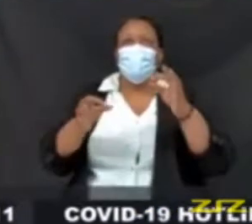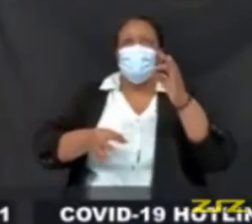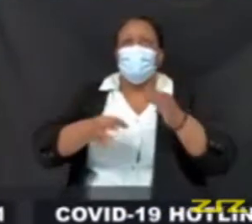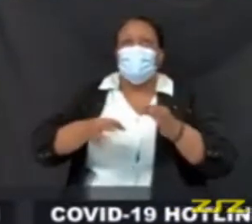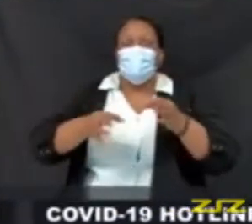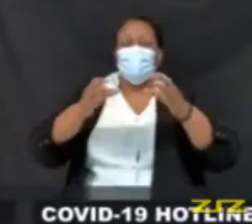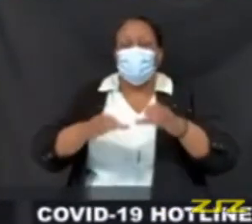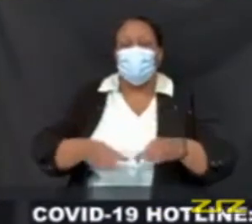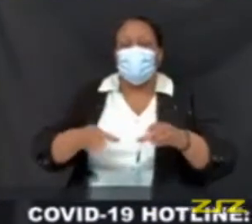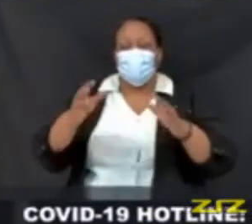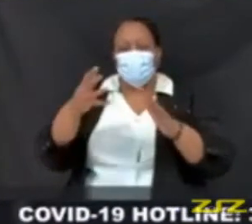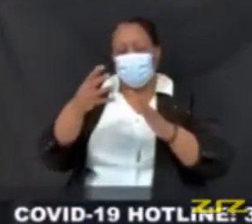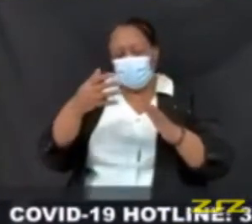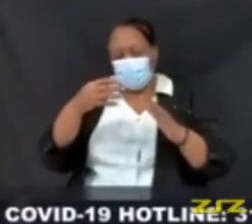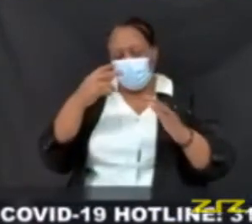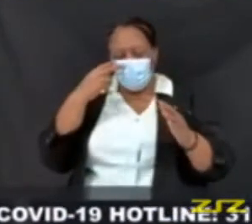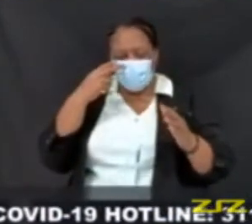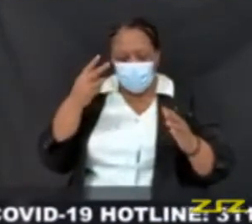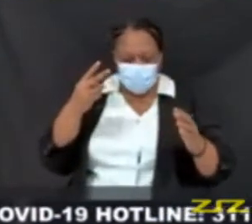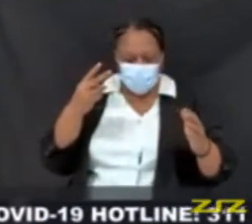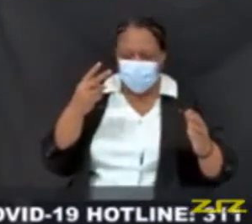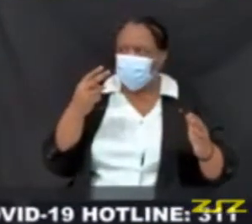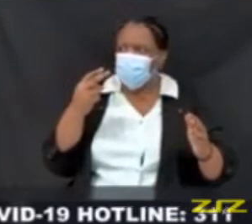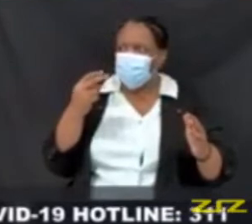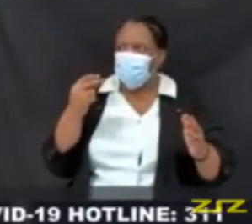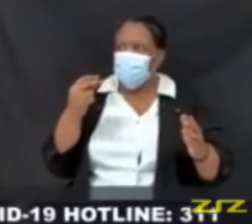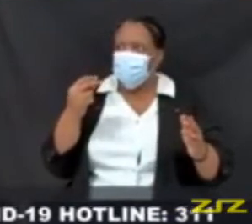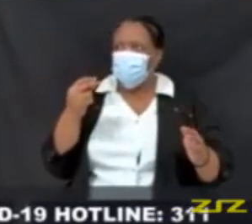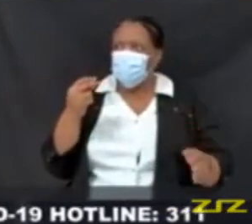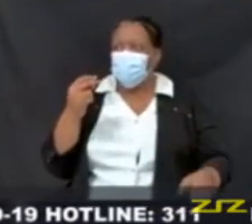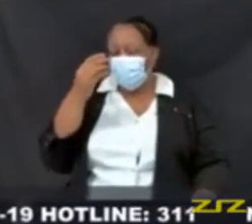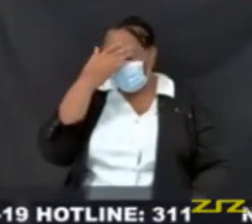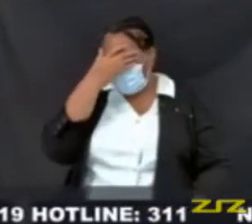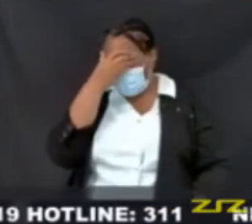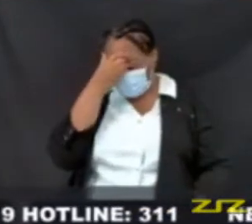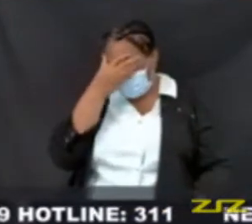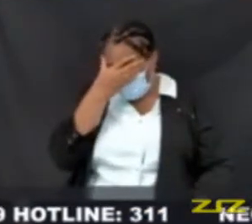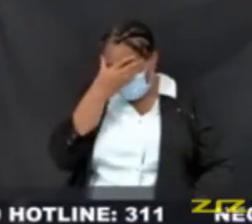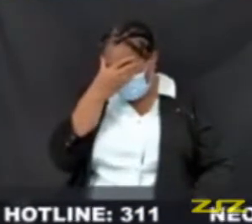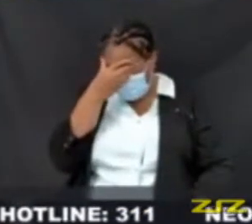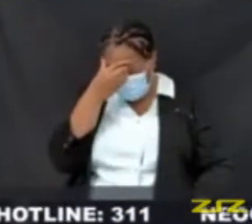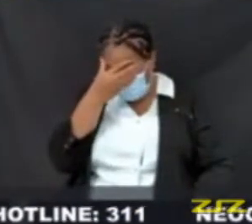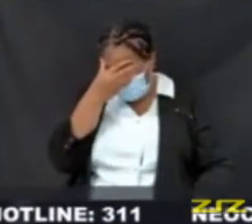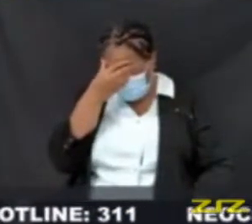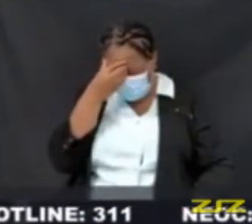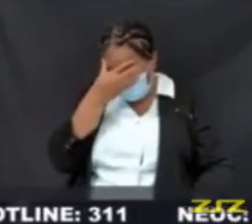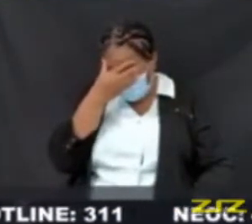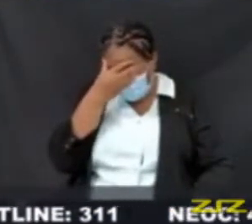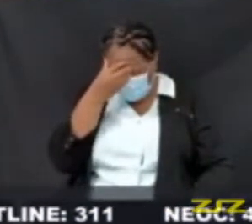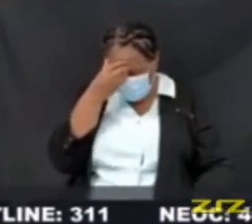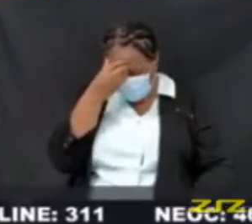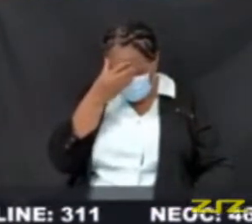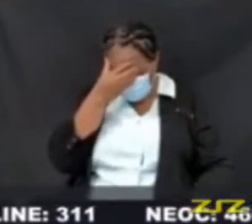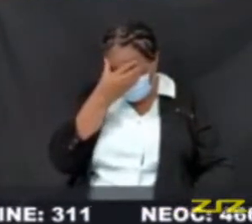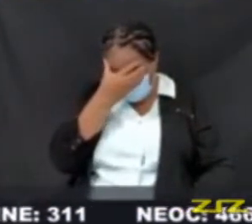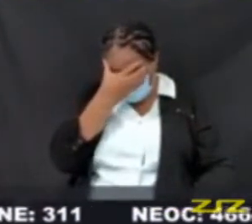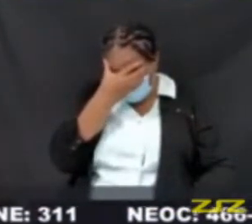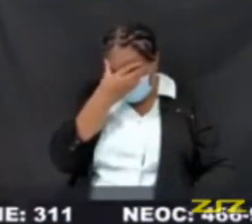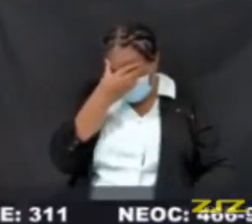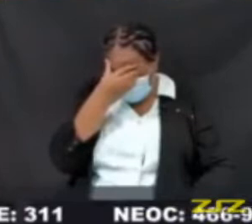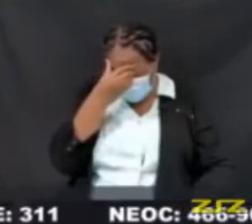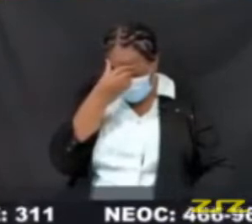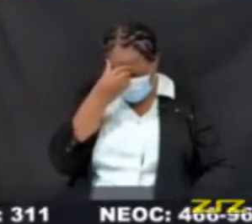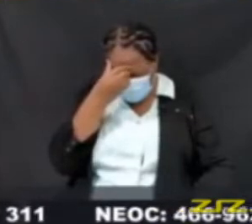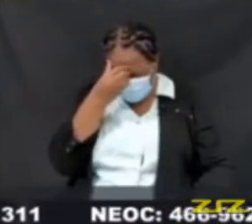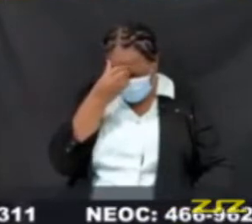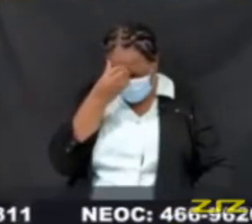body? After all, dying as a result of blood clot after being fully vaccinated